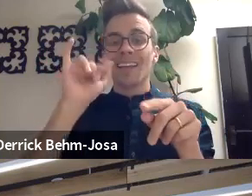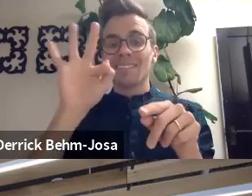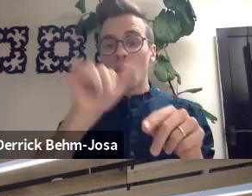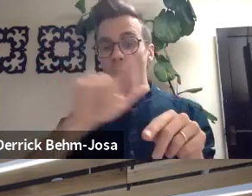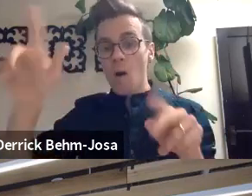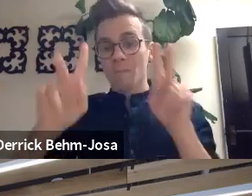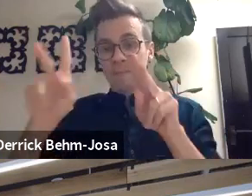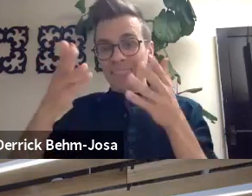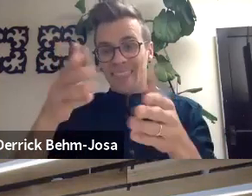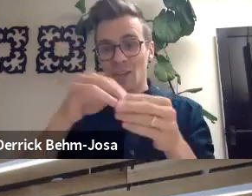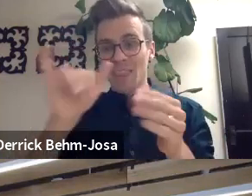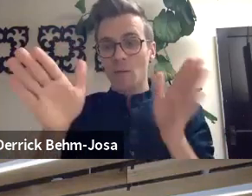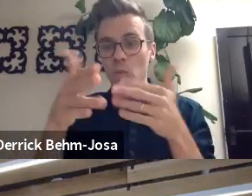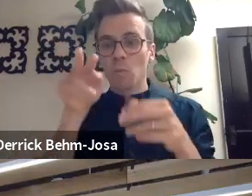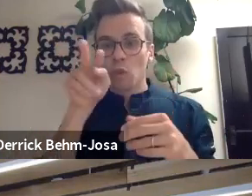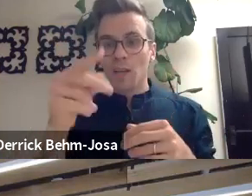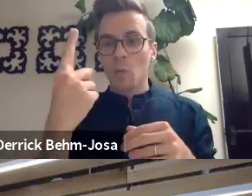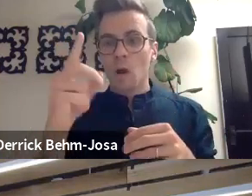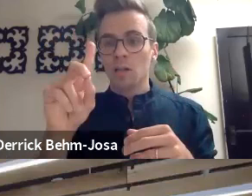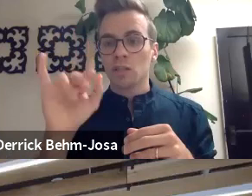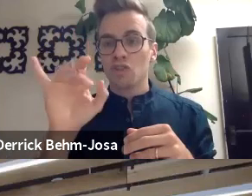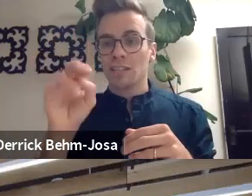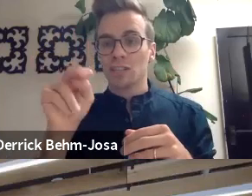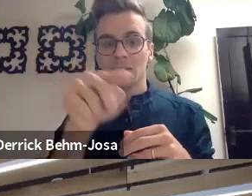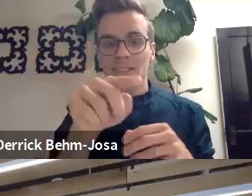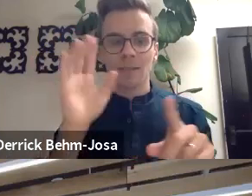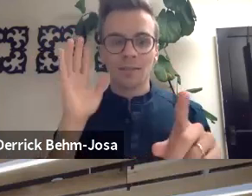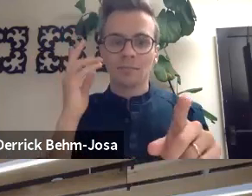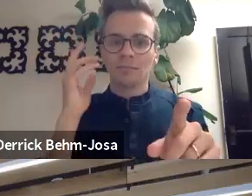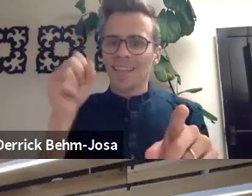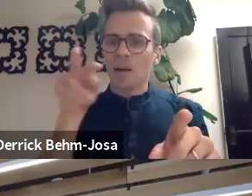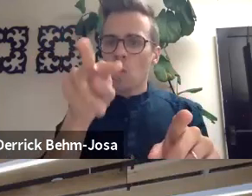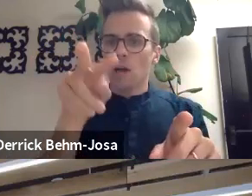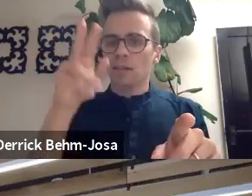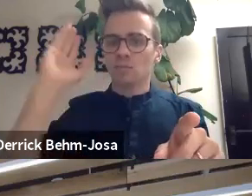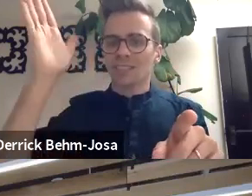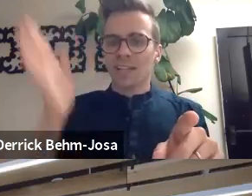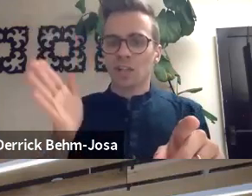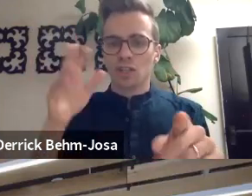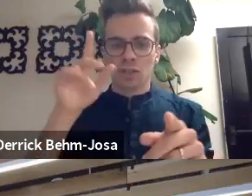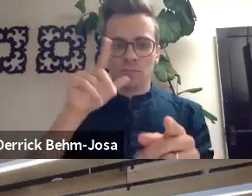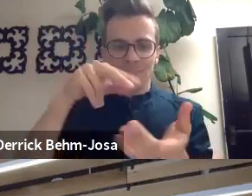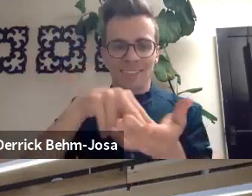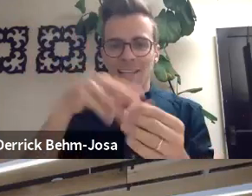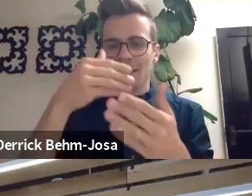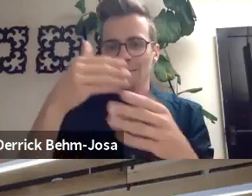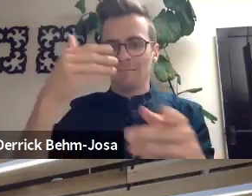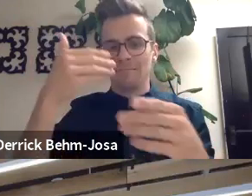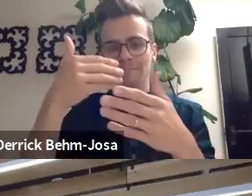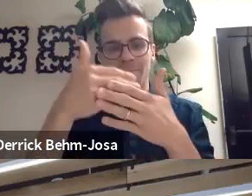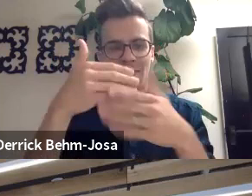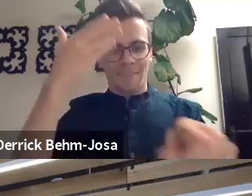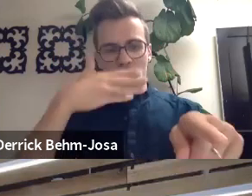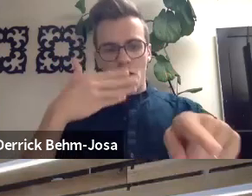people. If all of the people were there in that room were looking in one direction, they can see a presentation